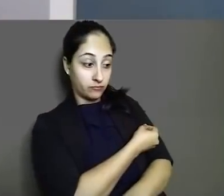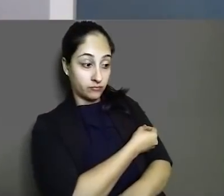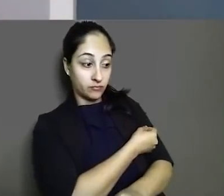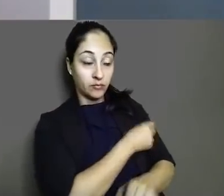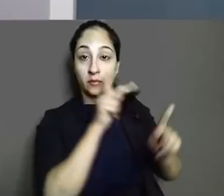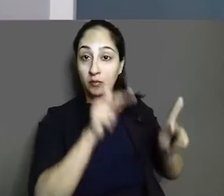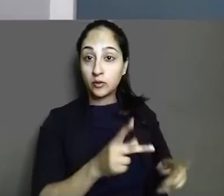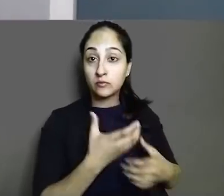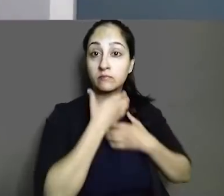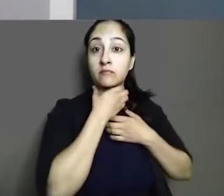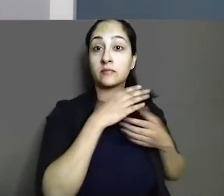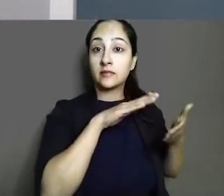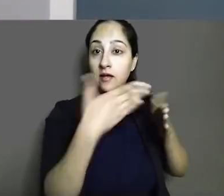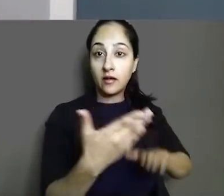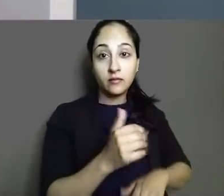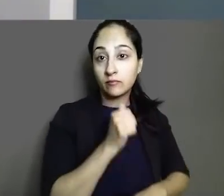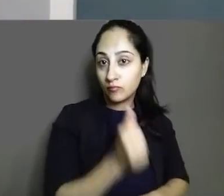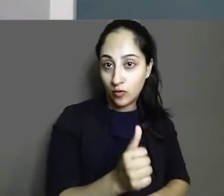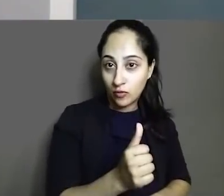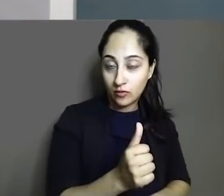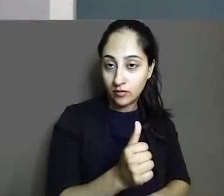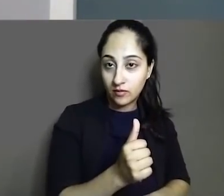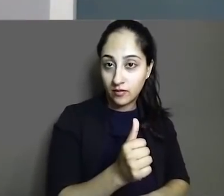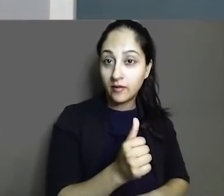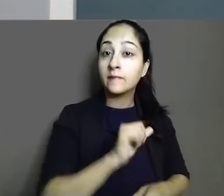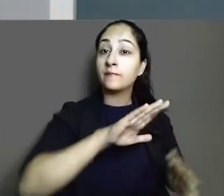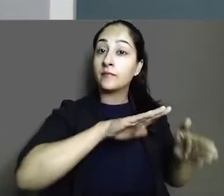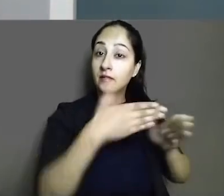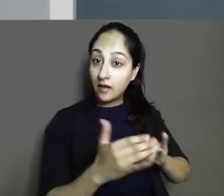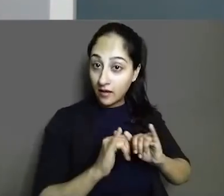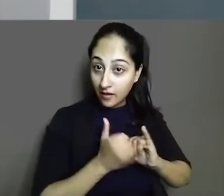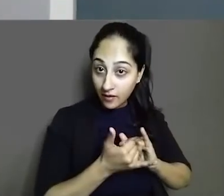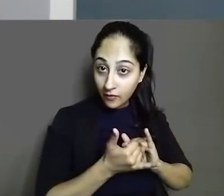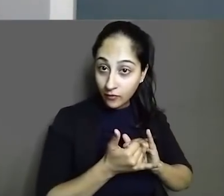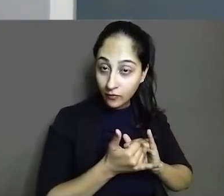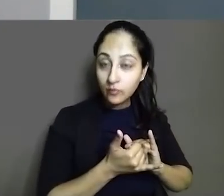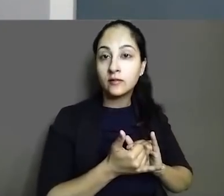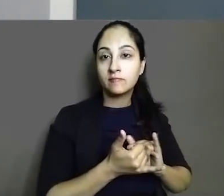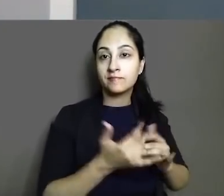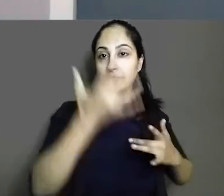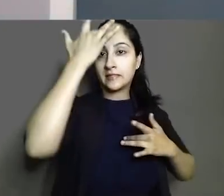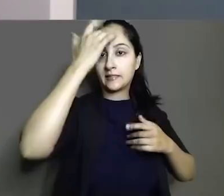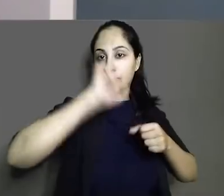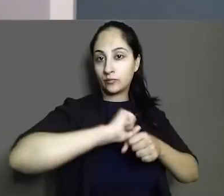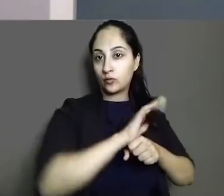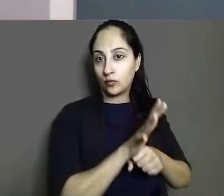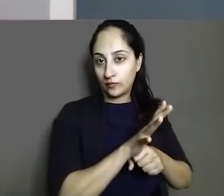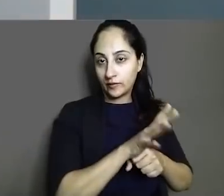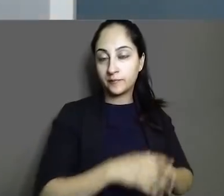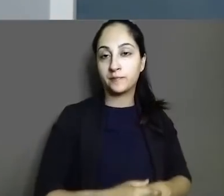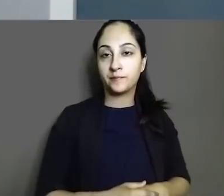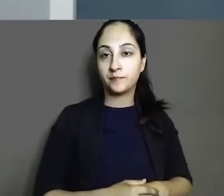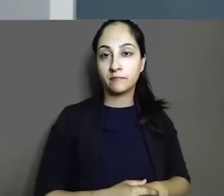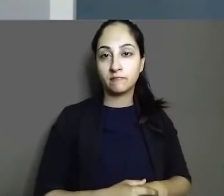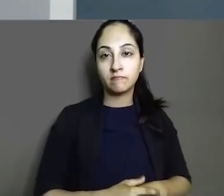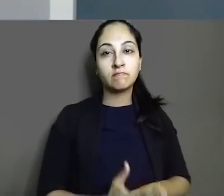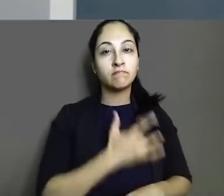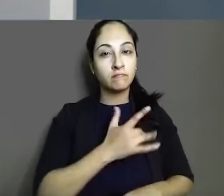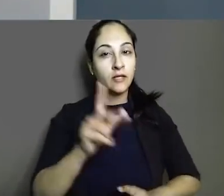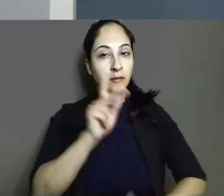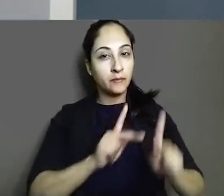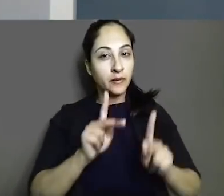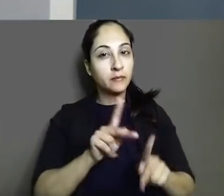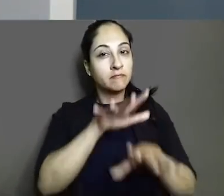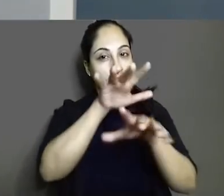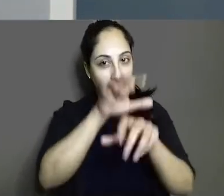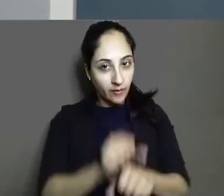home from school with only one glove. And I asked him, Tariq, why did you lose your glove? And he says